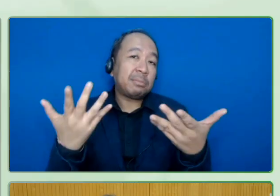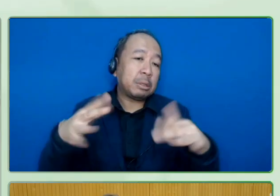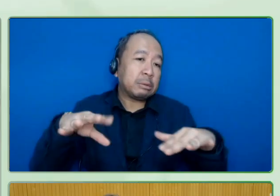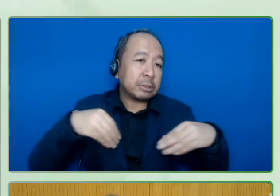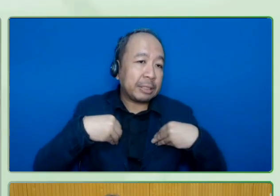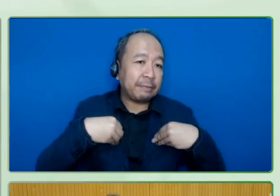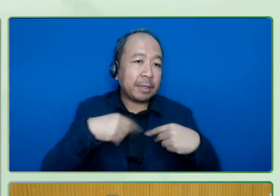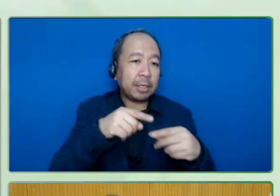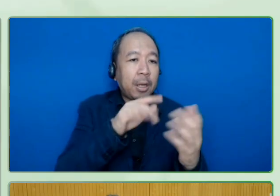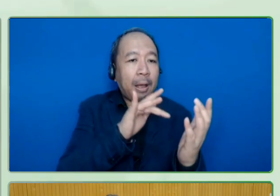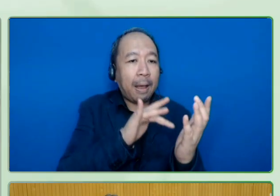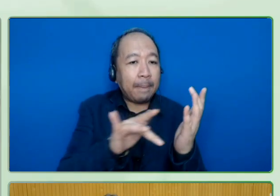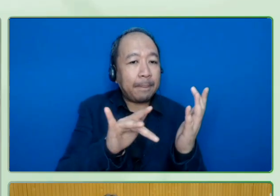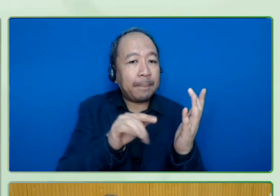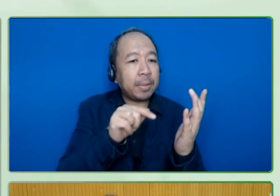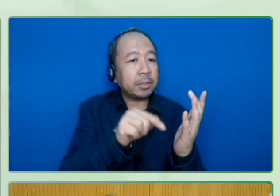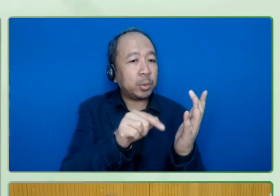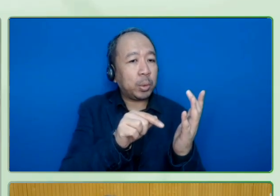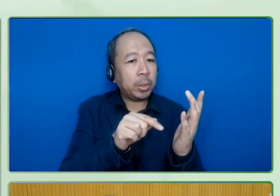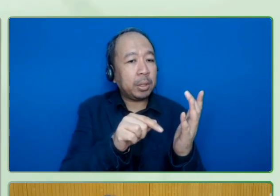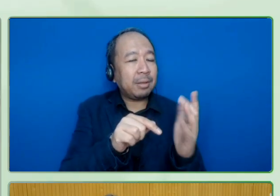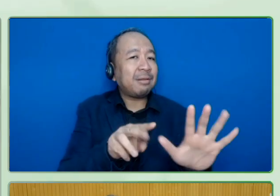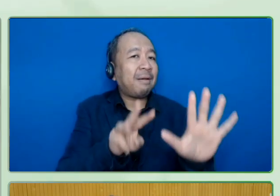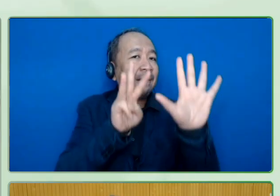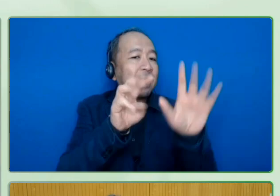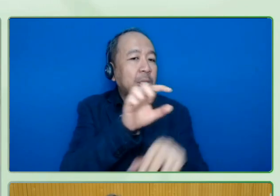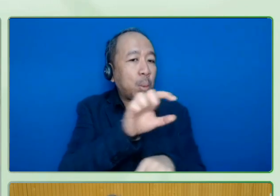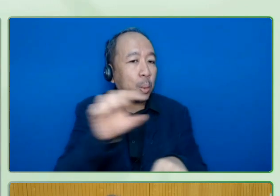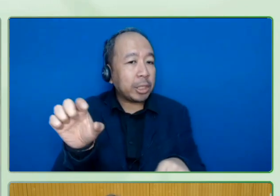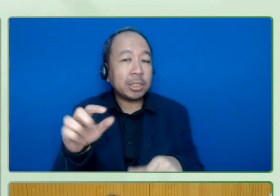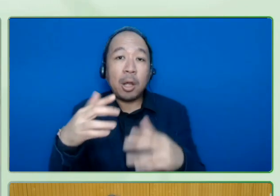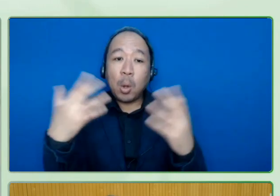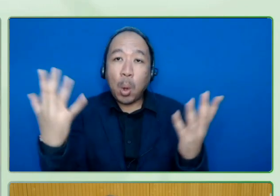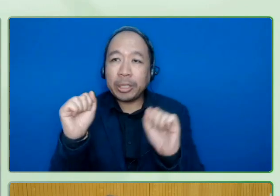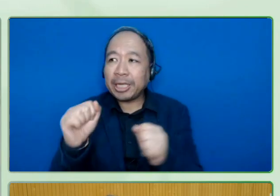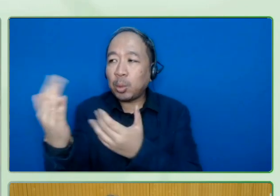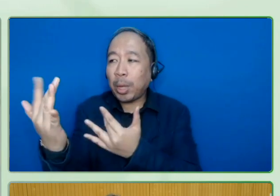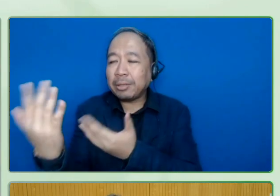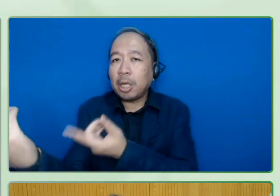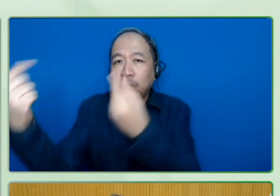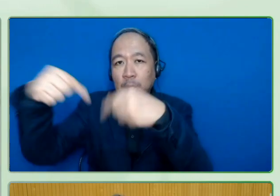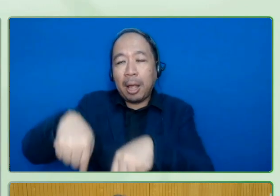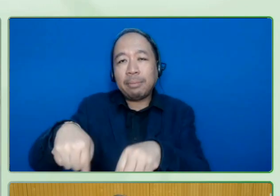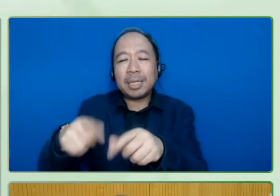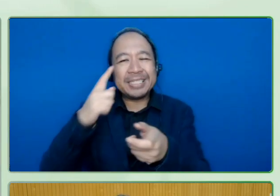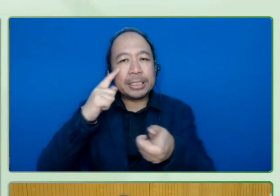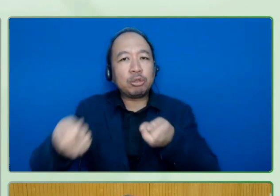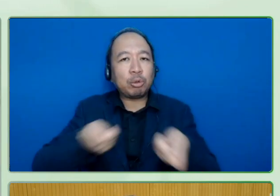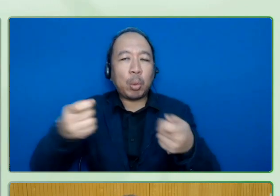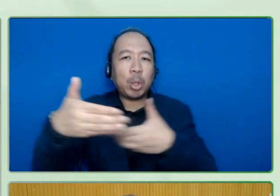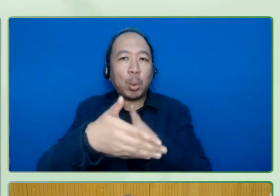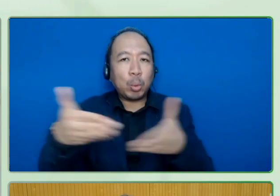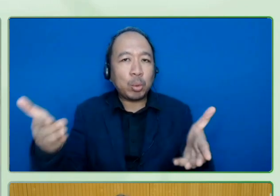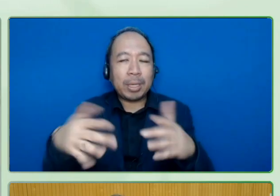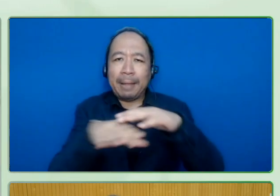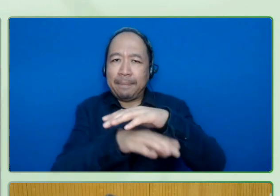weeks or a waitlist control group. We collected outcomes at baseline, endpoint, and follow-up. And then at the end of the study, for